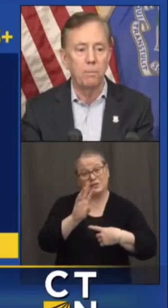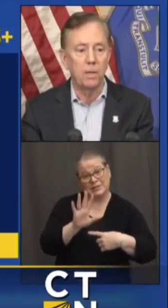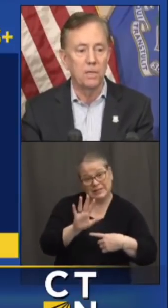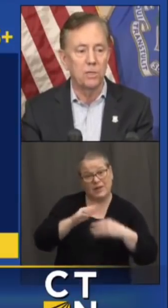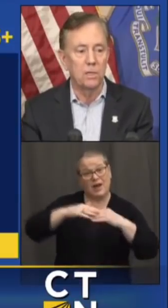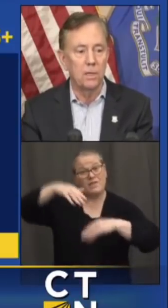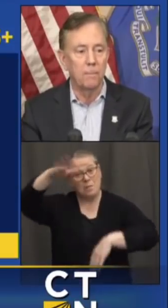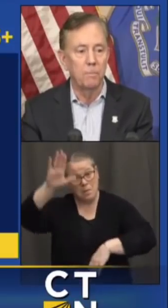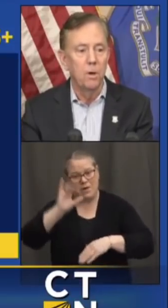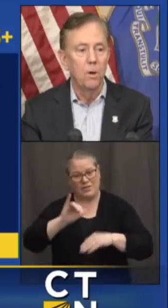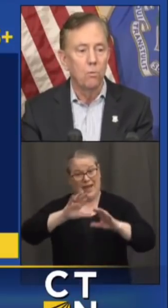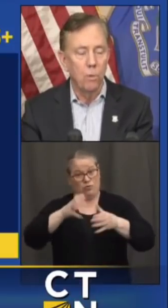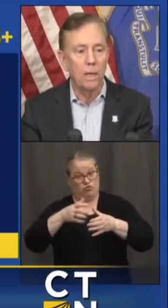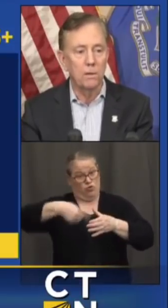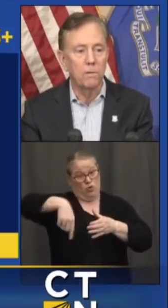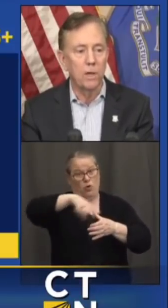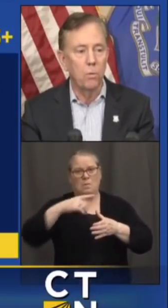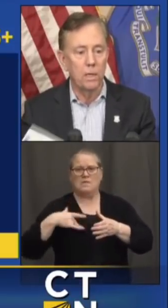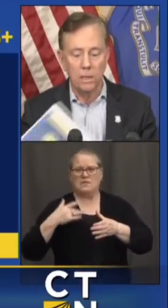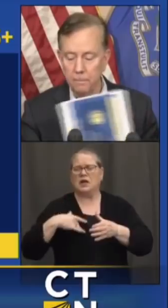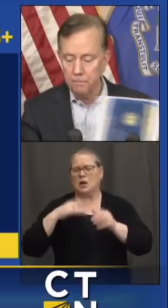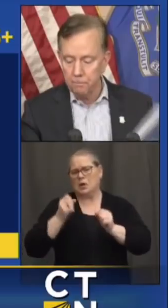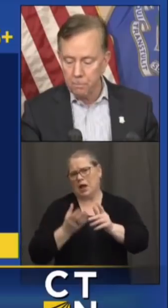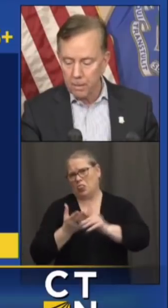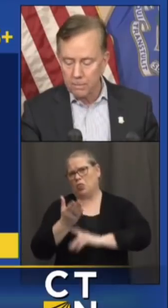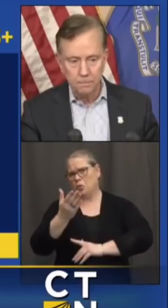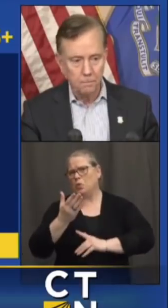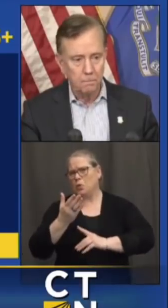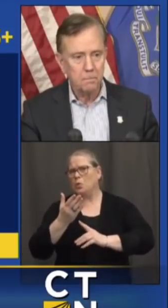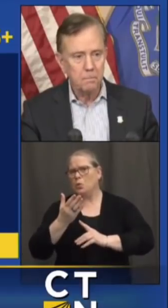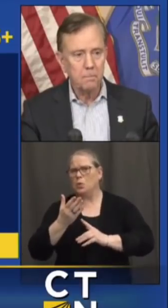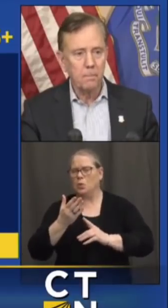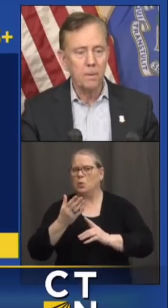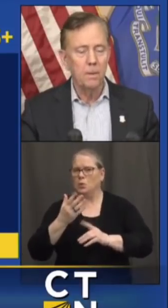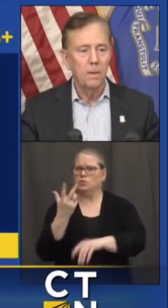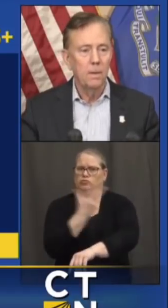above population relatively quickly.